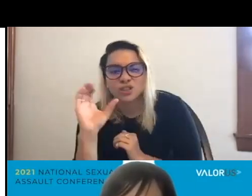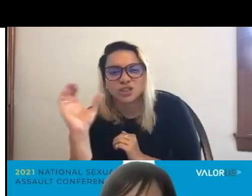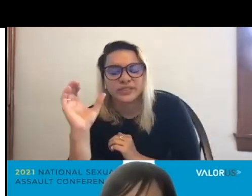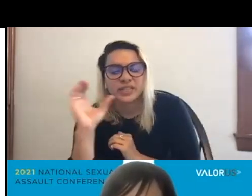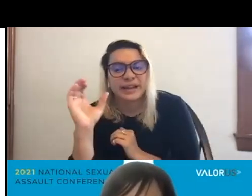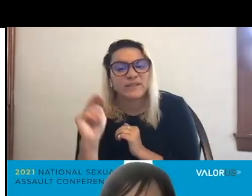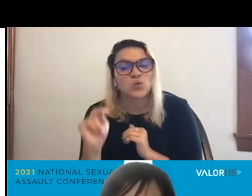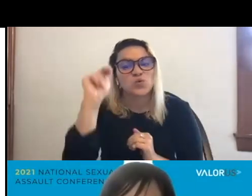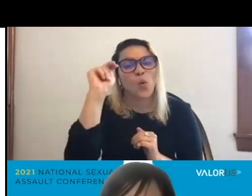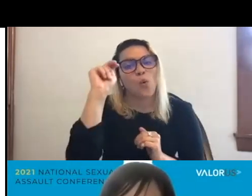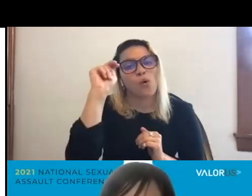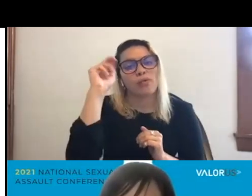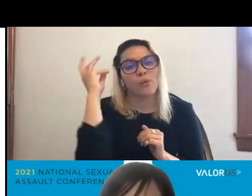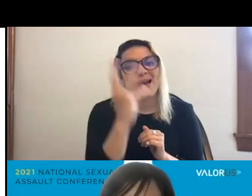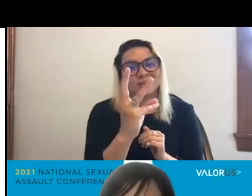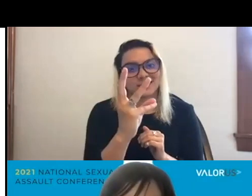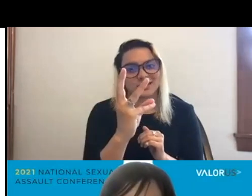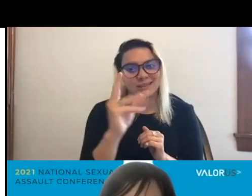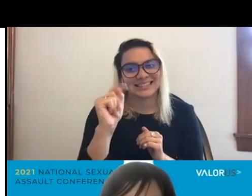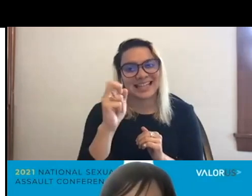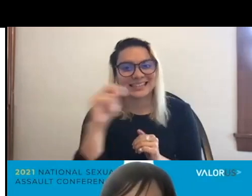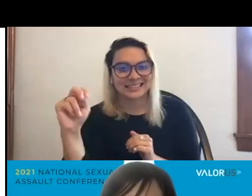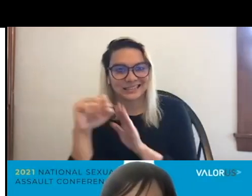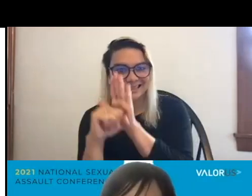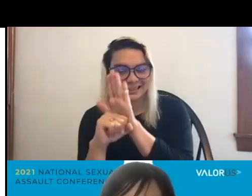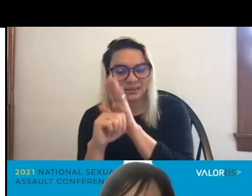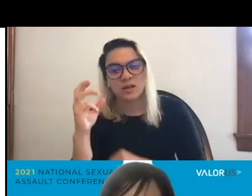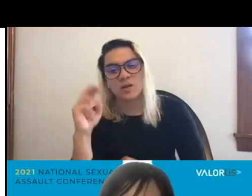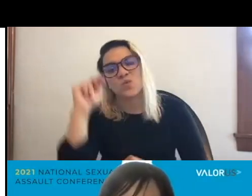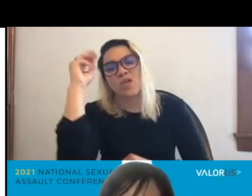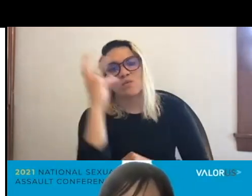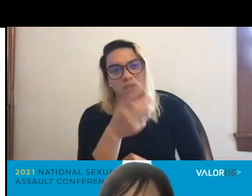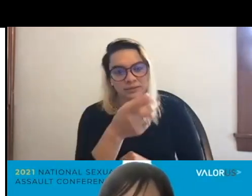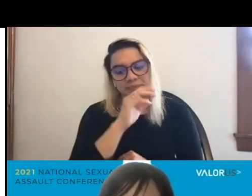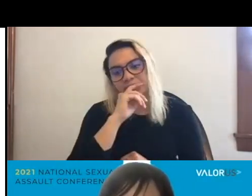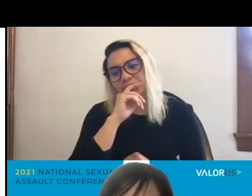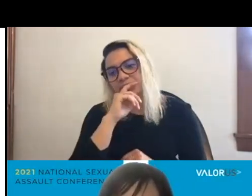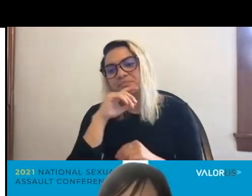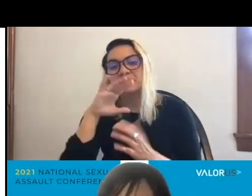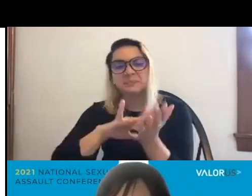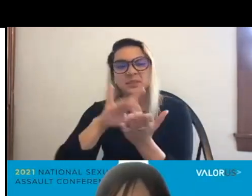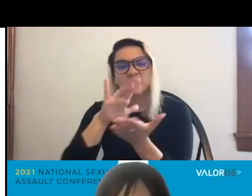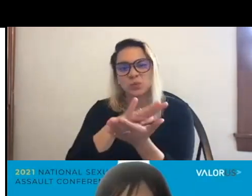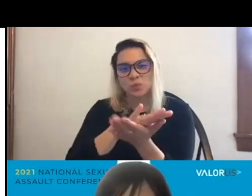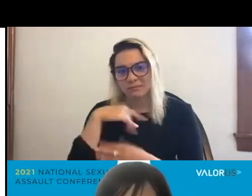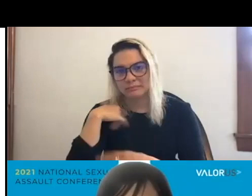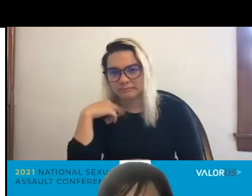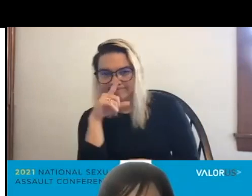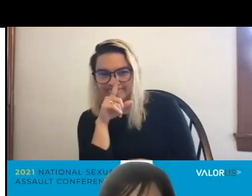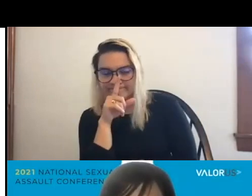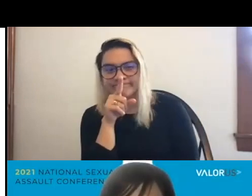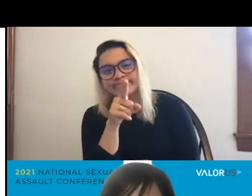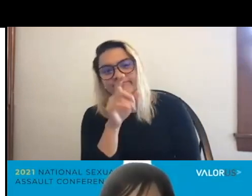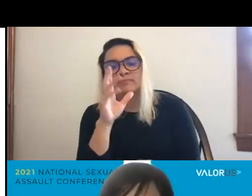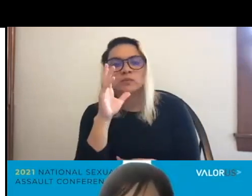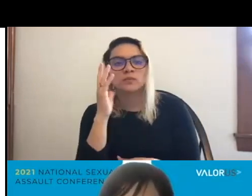Tennessee. And I got into middle school and I learned that the homecoming court. So if you're